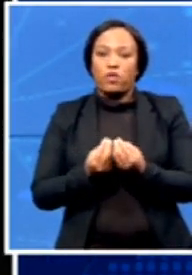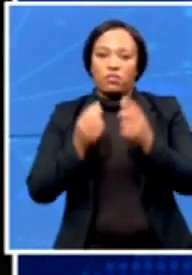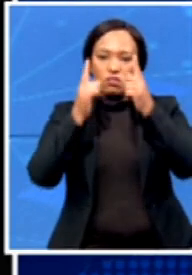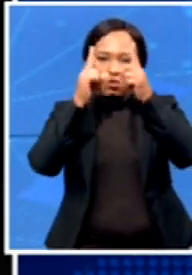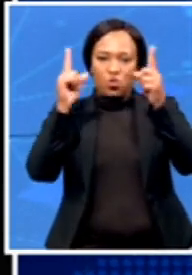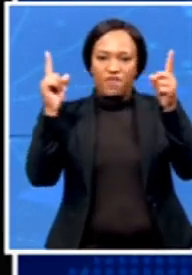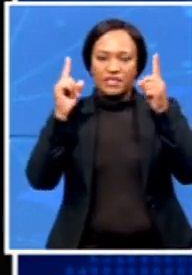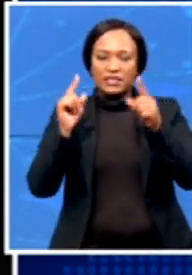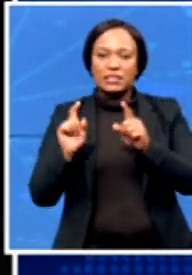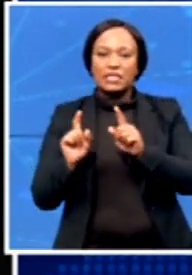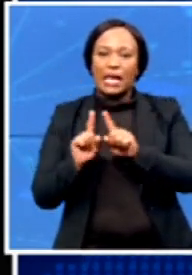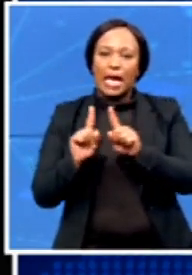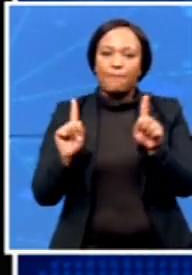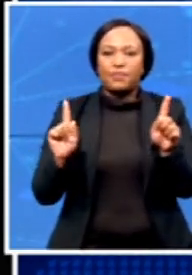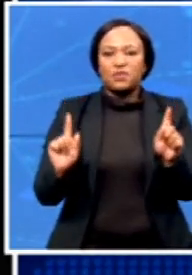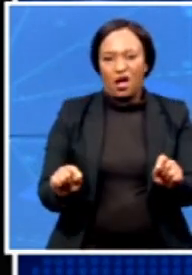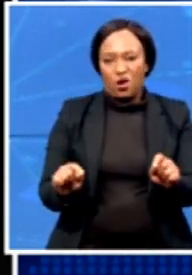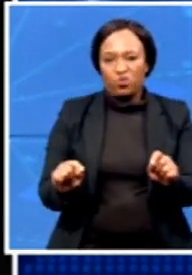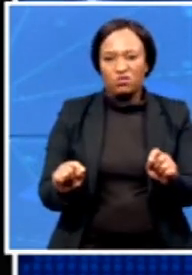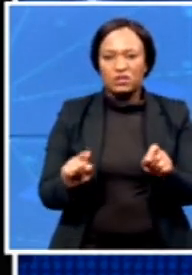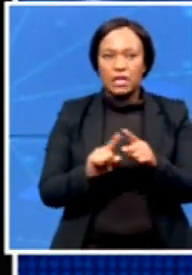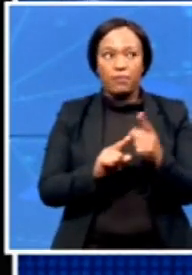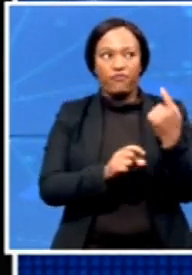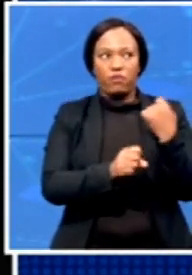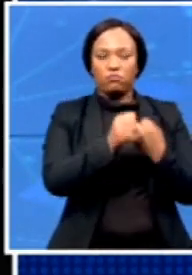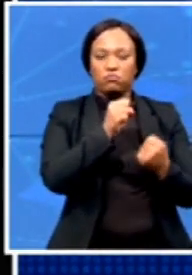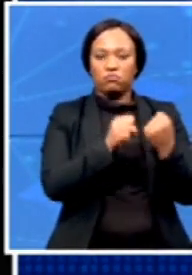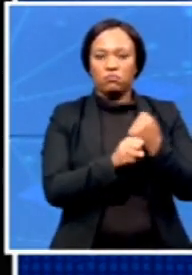to ensure that students who are not able to